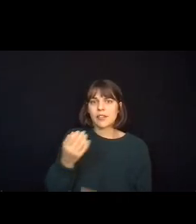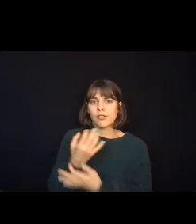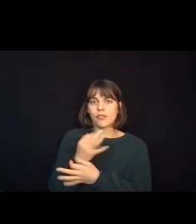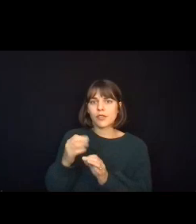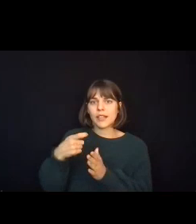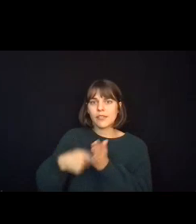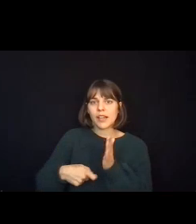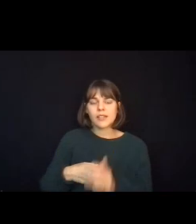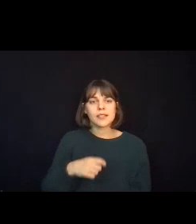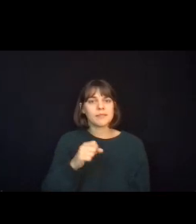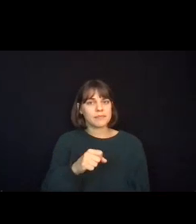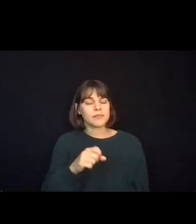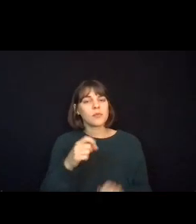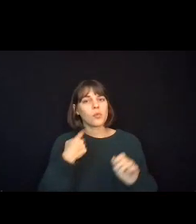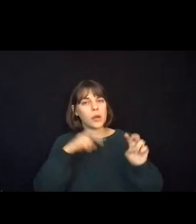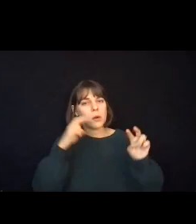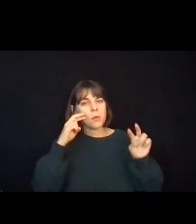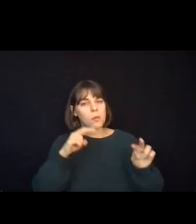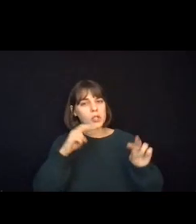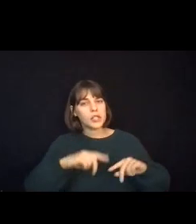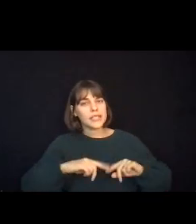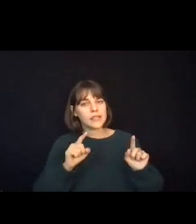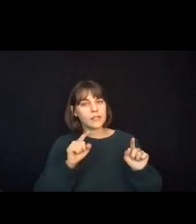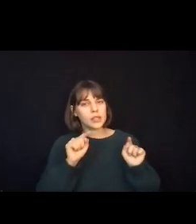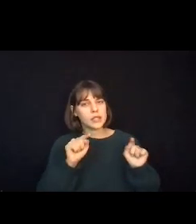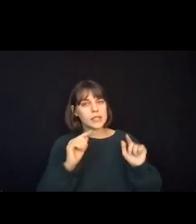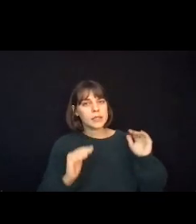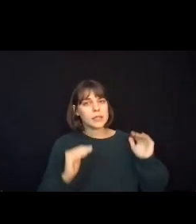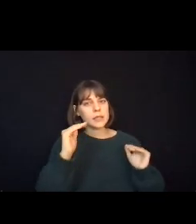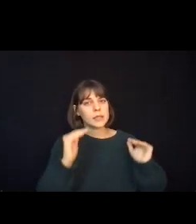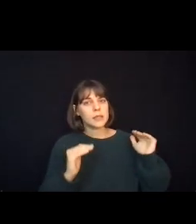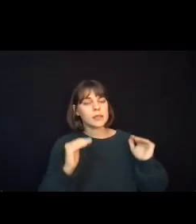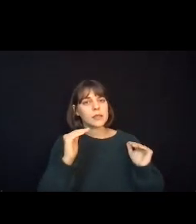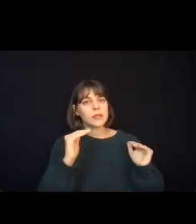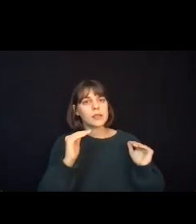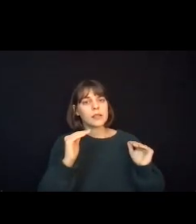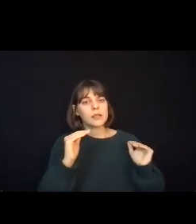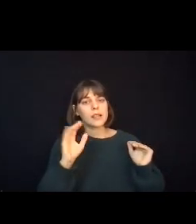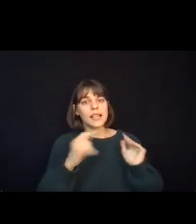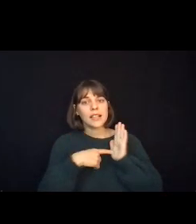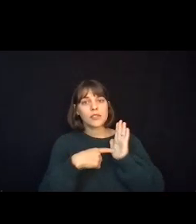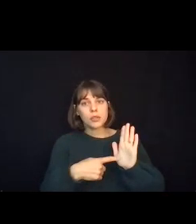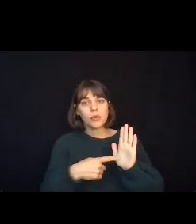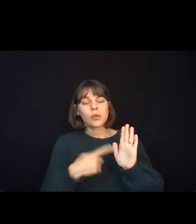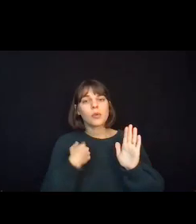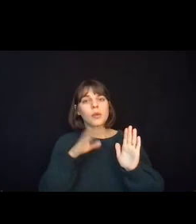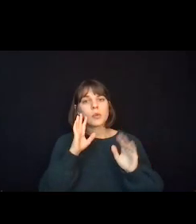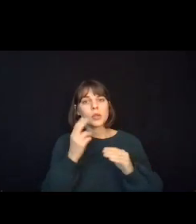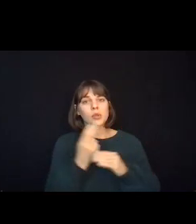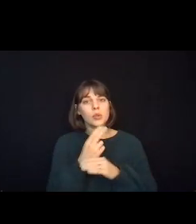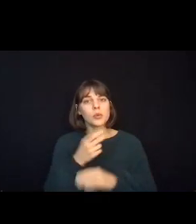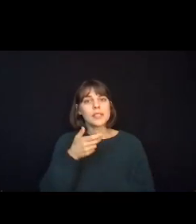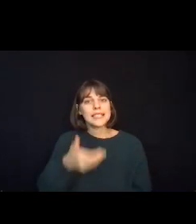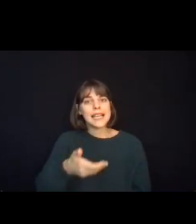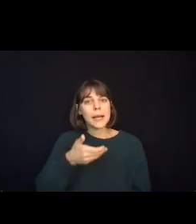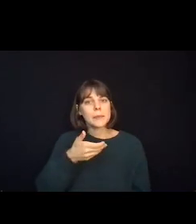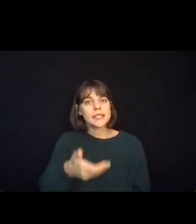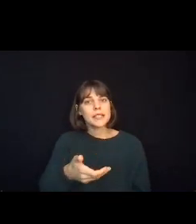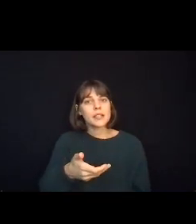we definitely do that, and we're keeping track of kind of the difference. In this, like I've shown, we are going to use the tap.